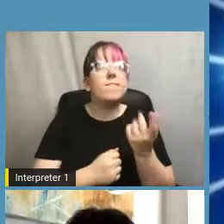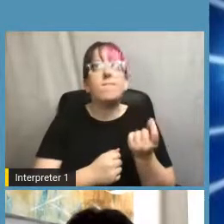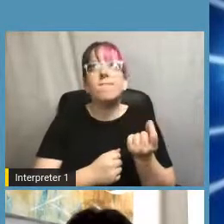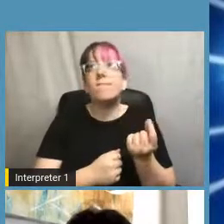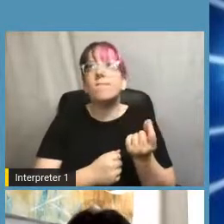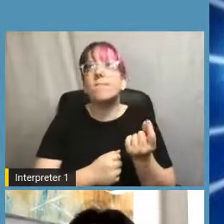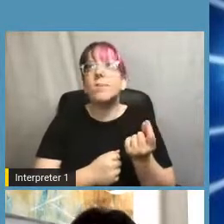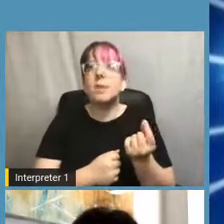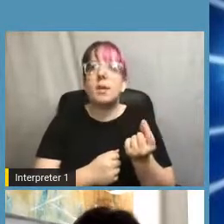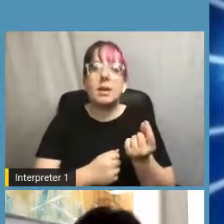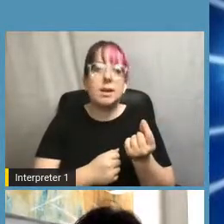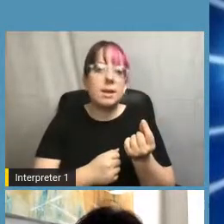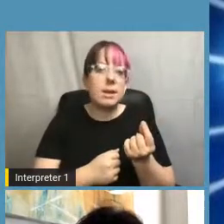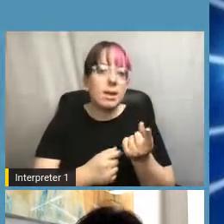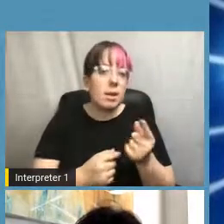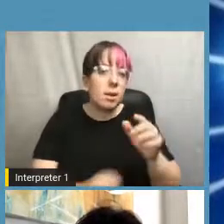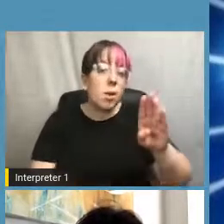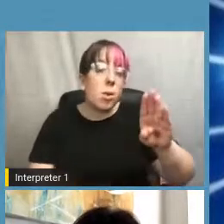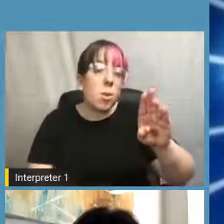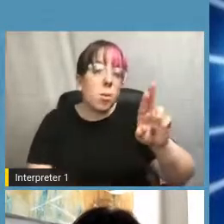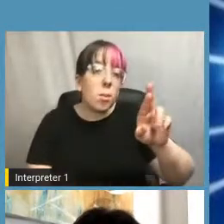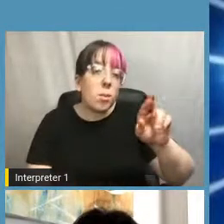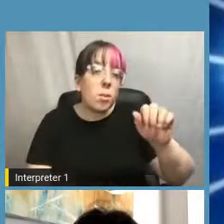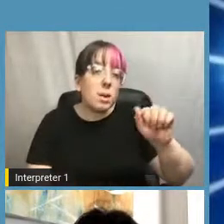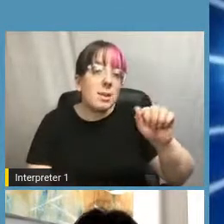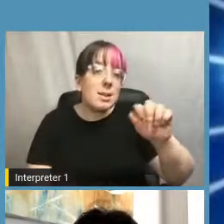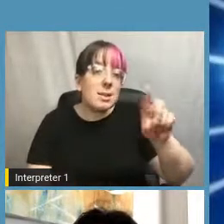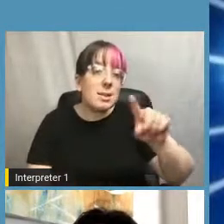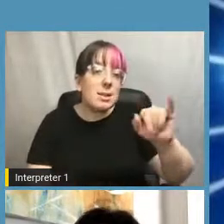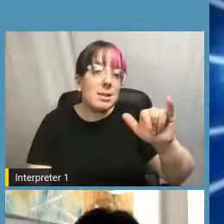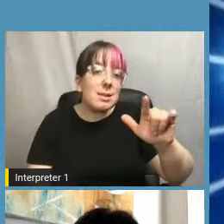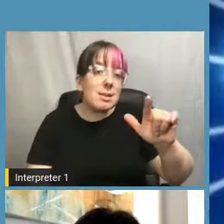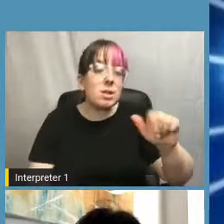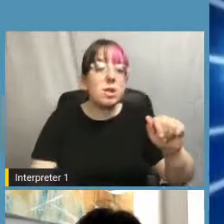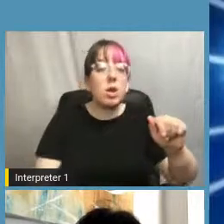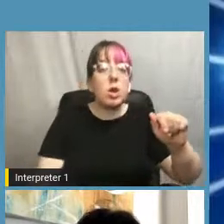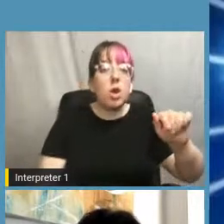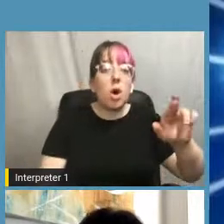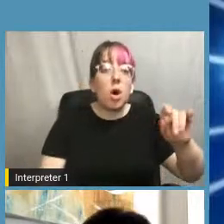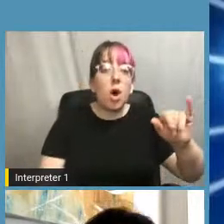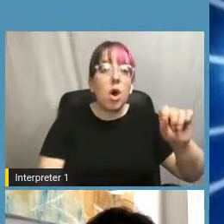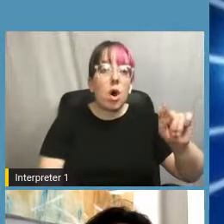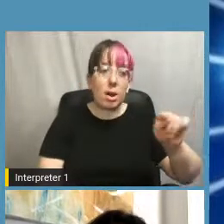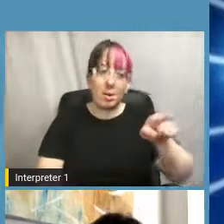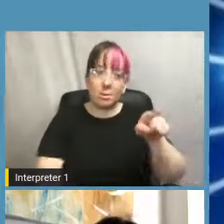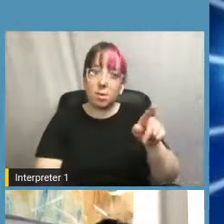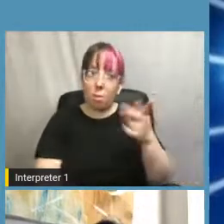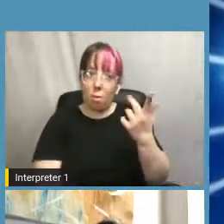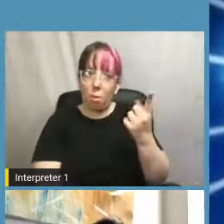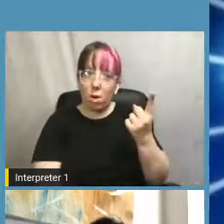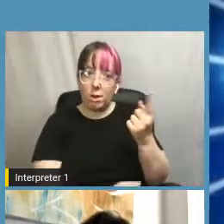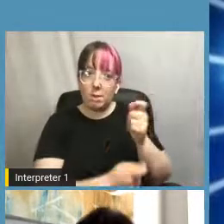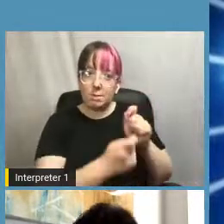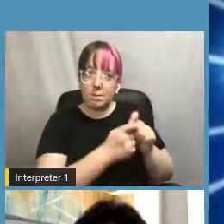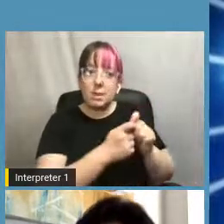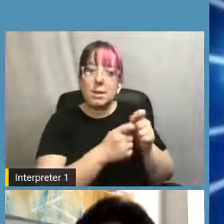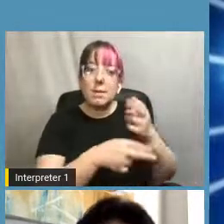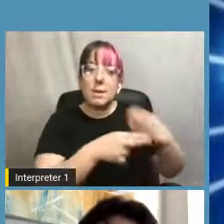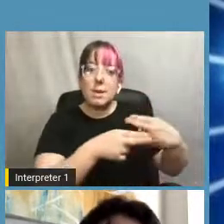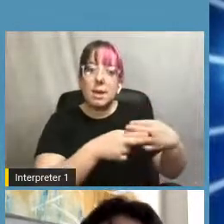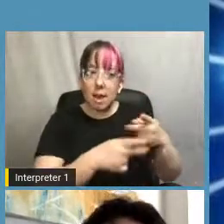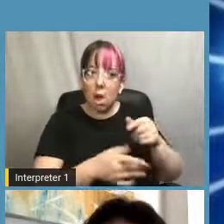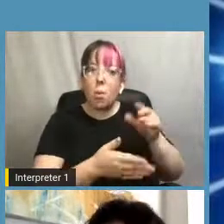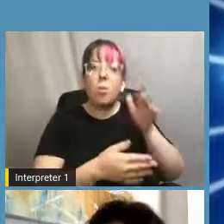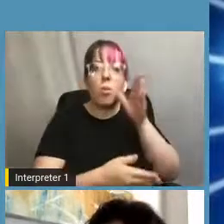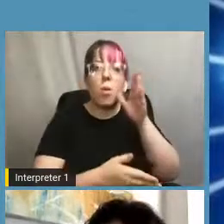Elio Itisica, which is a Brazilian artist that made a lot of artworks. I will write the name if you